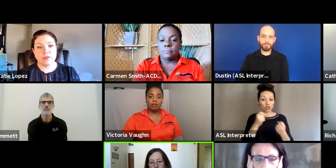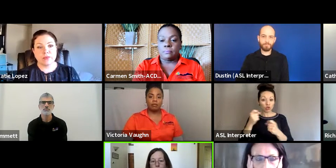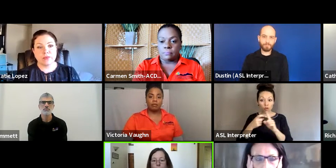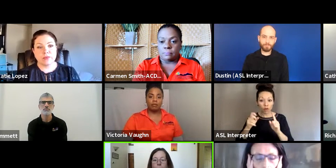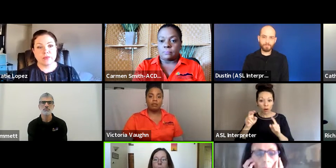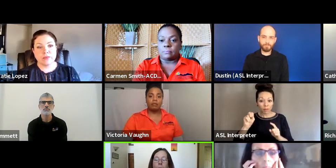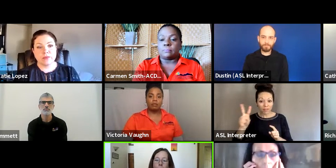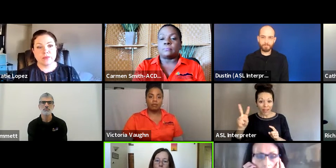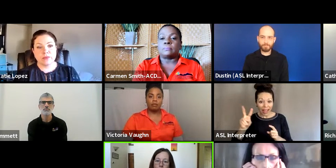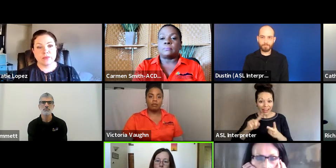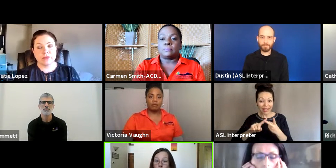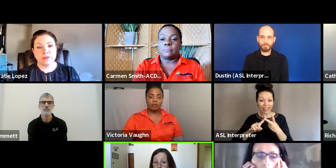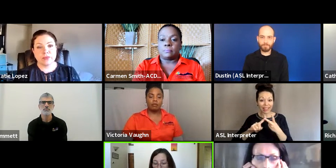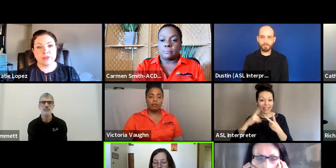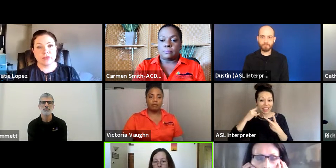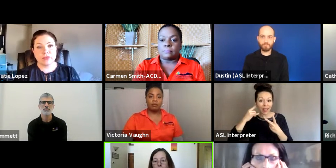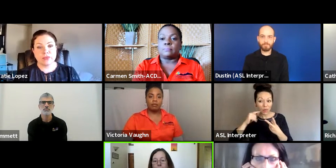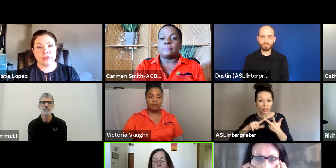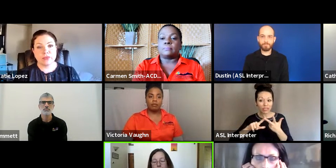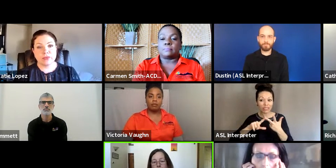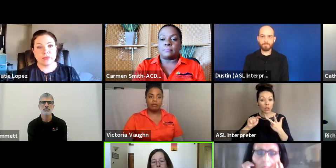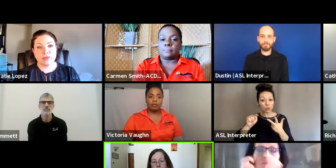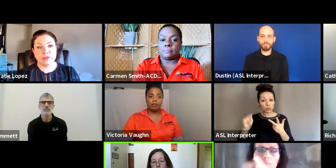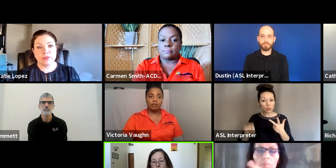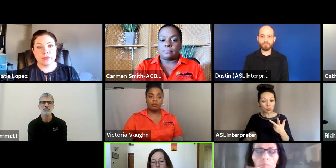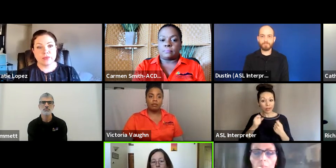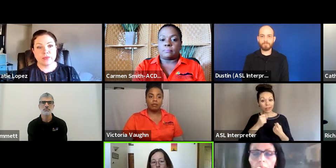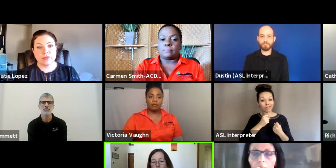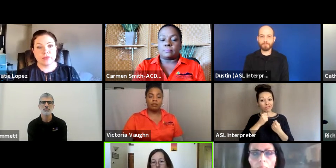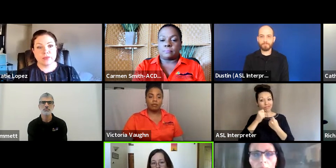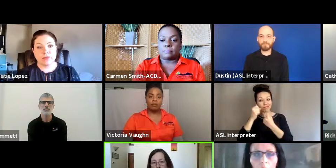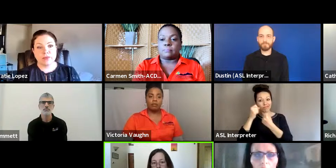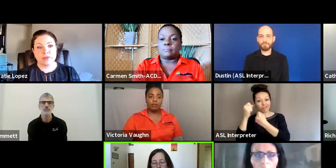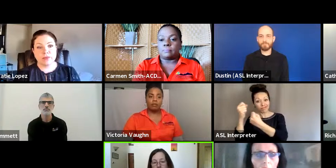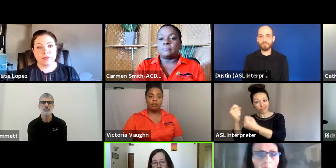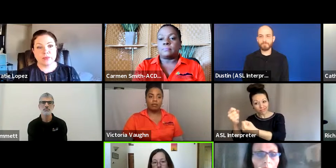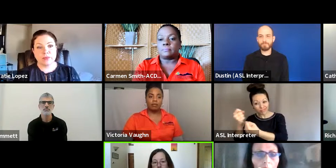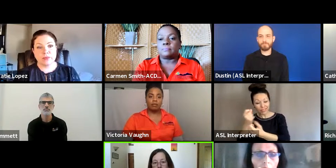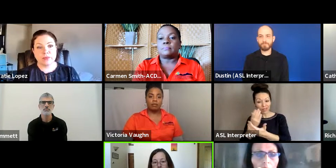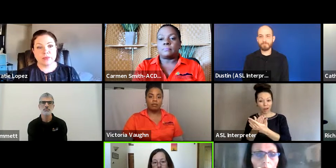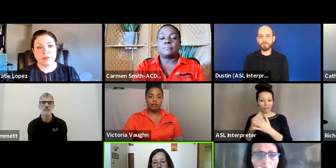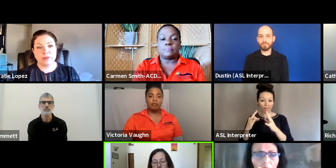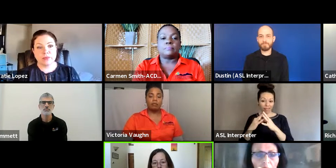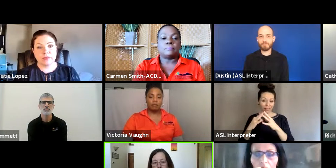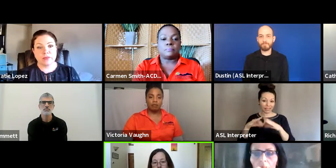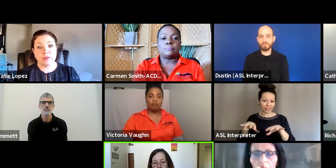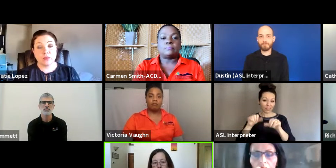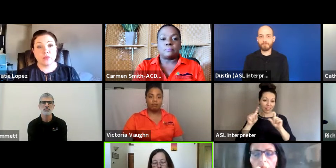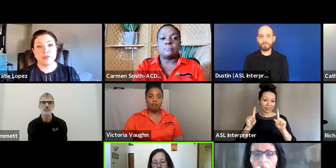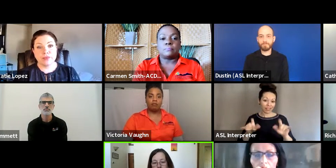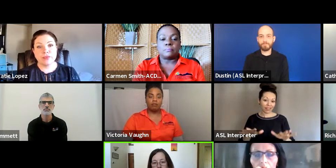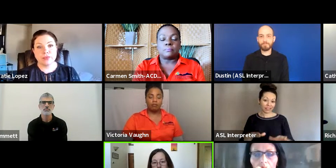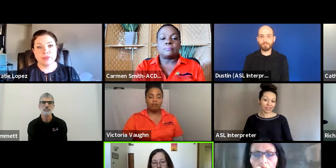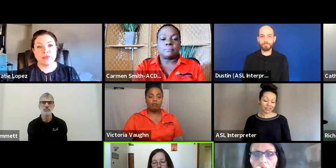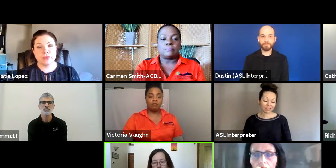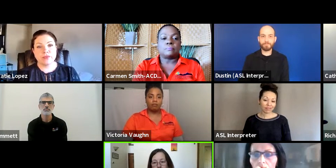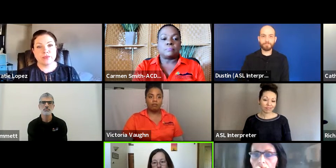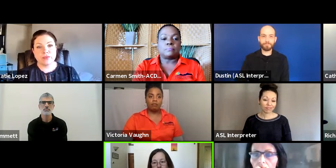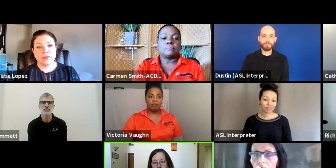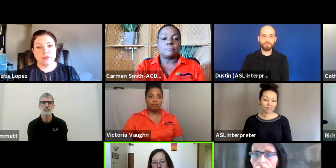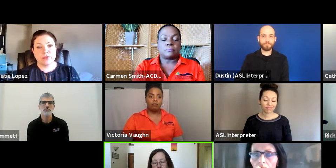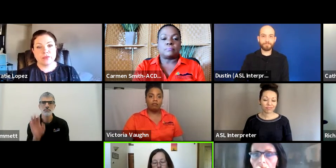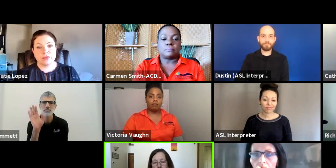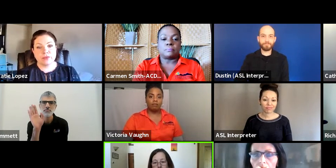from California, from Tucson. So people are coming to Flagstaff to take the test.